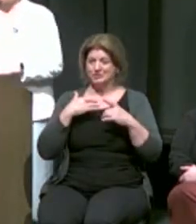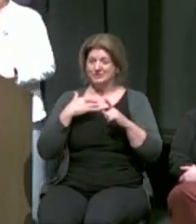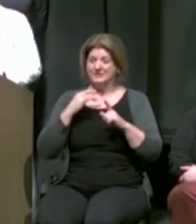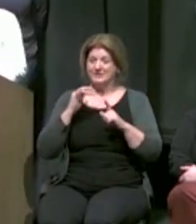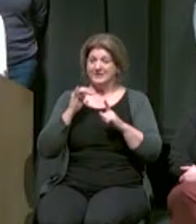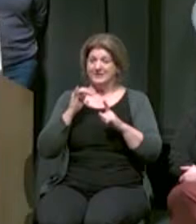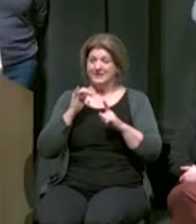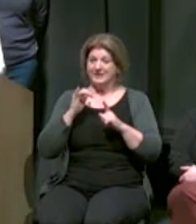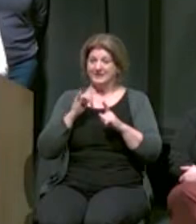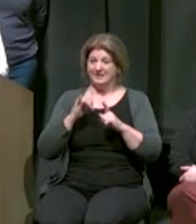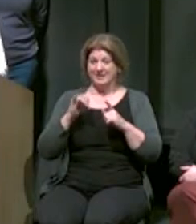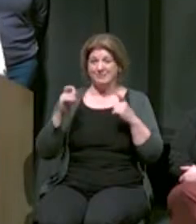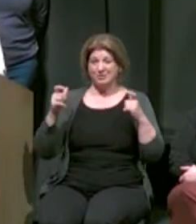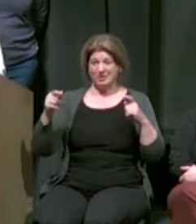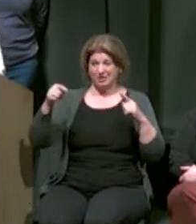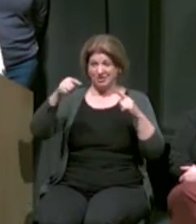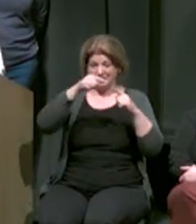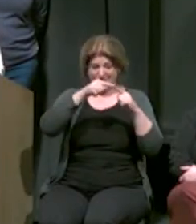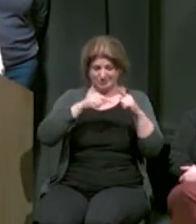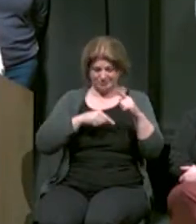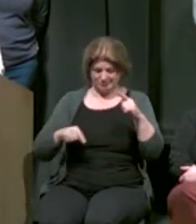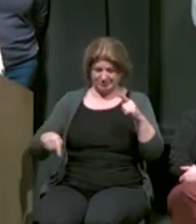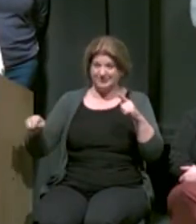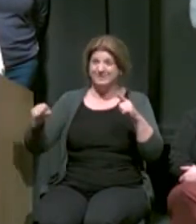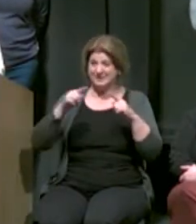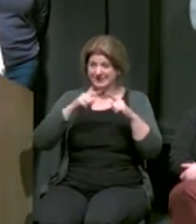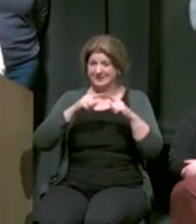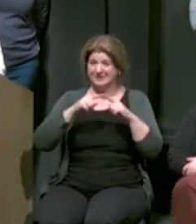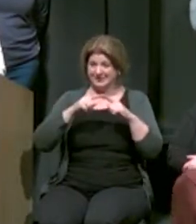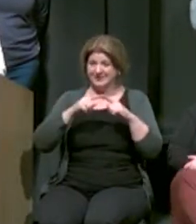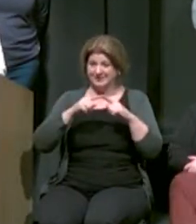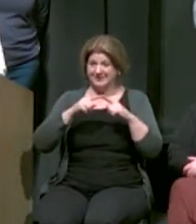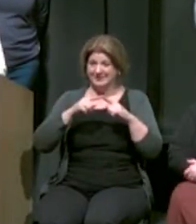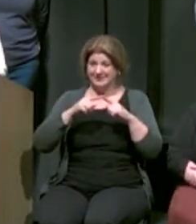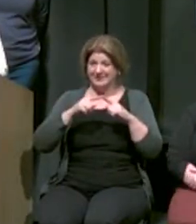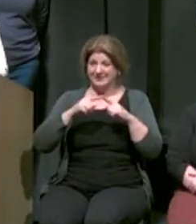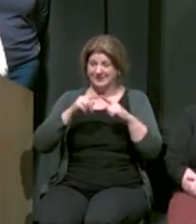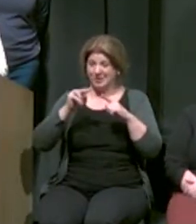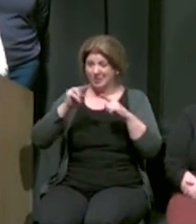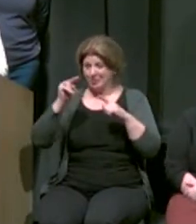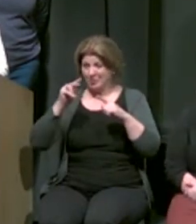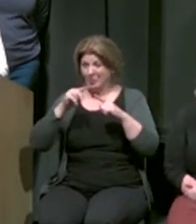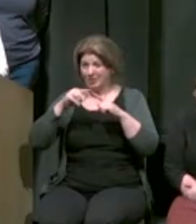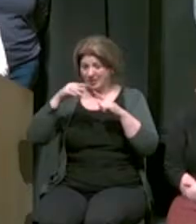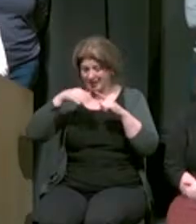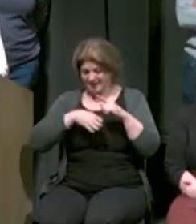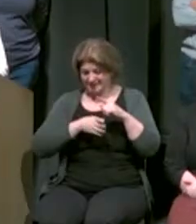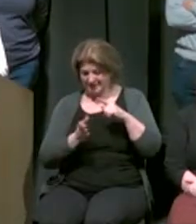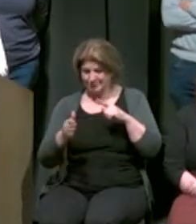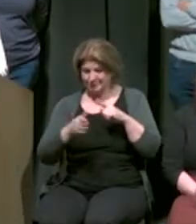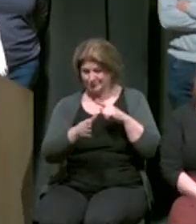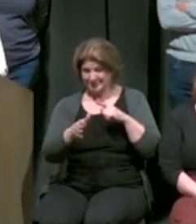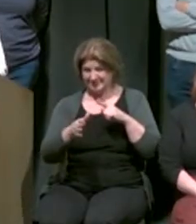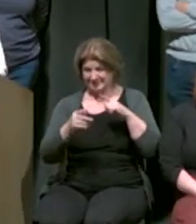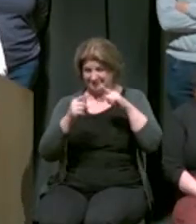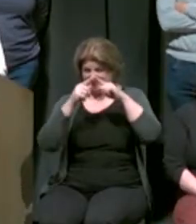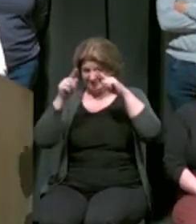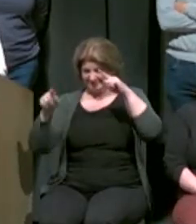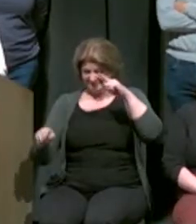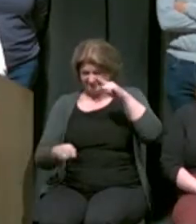actually pretty large and north of or further downstream from this project.